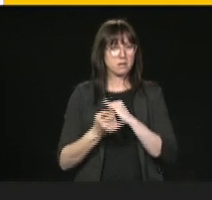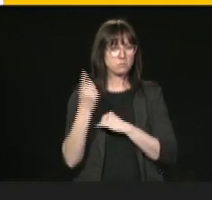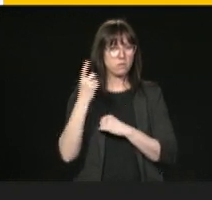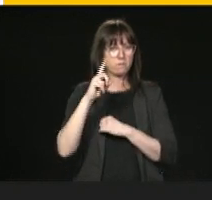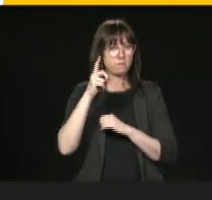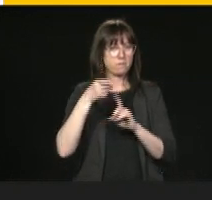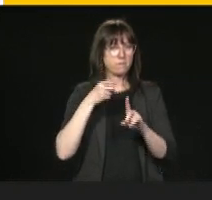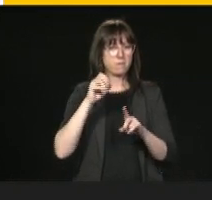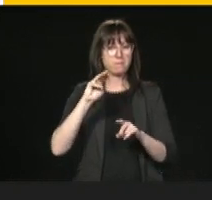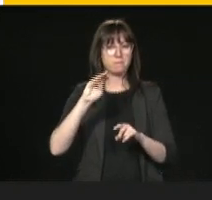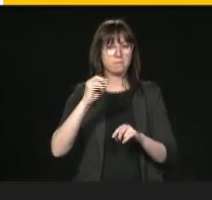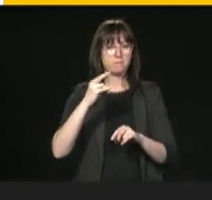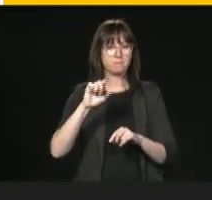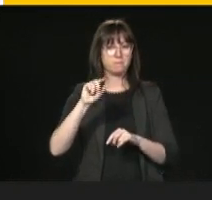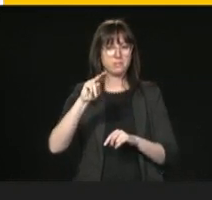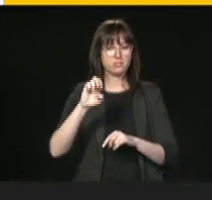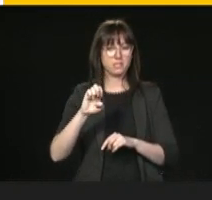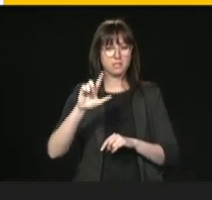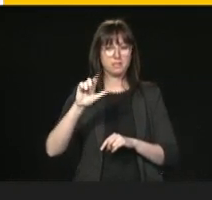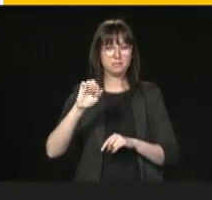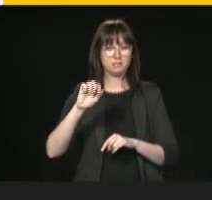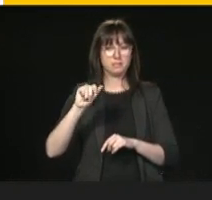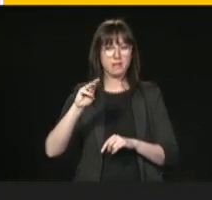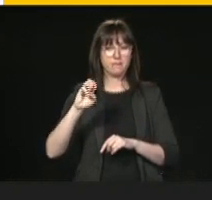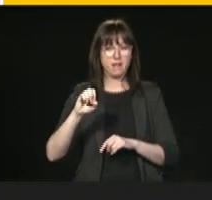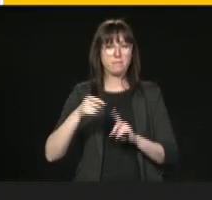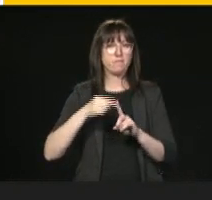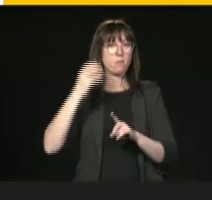avec Radio-Canada. Please go ahead. À vous la parole.